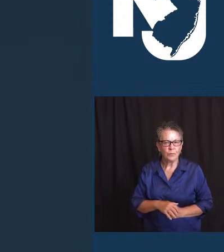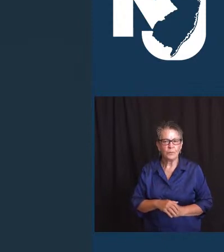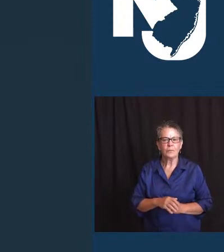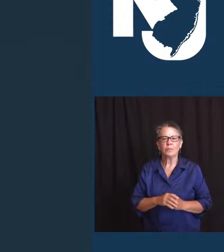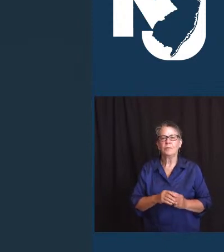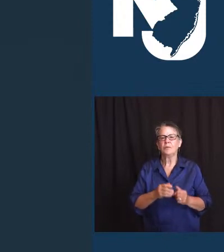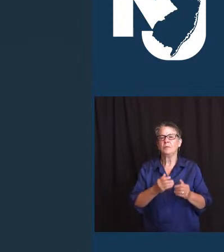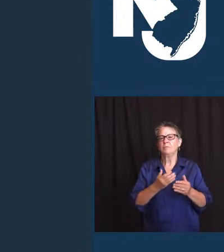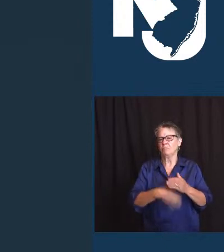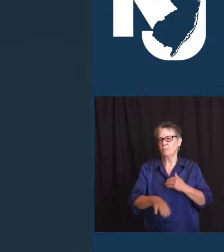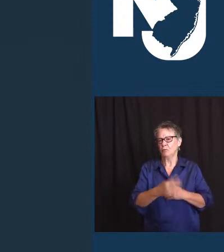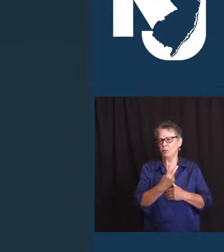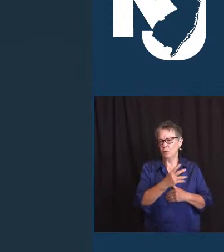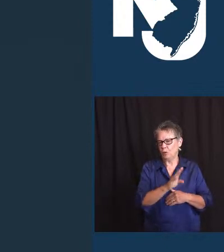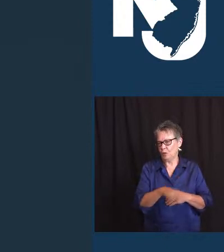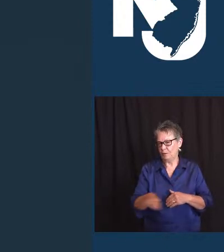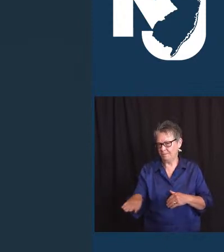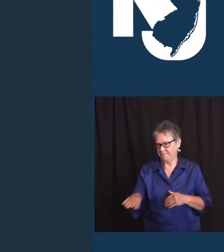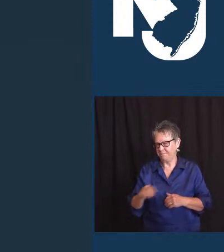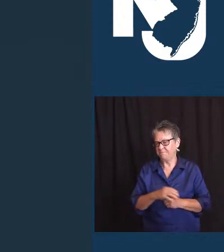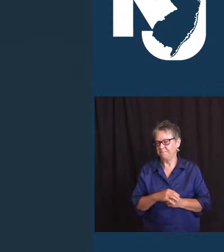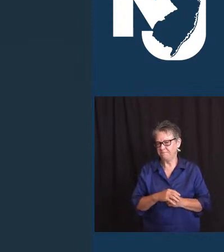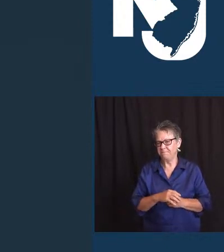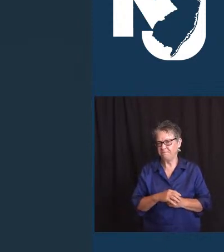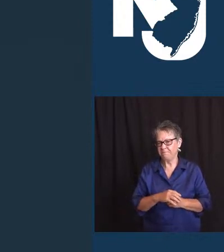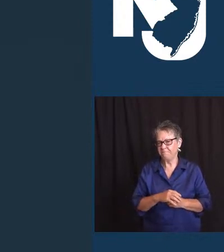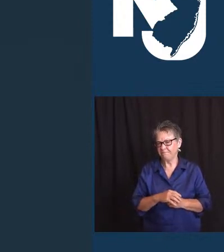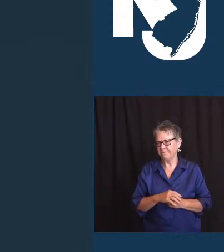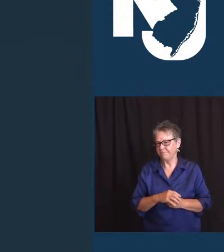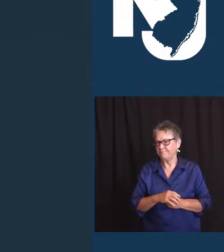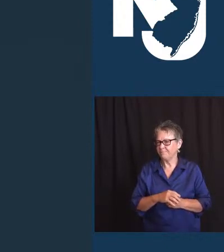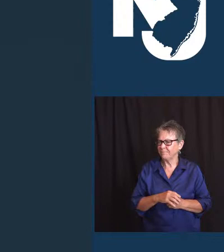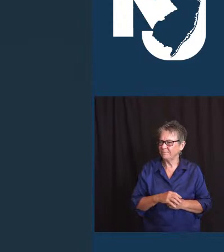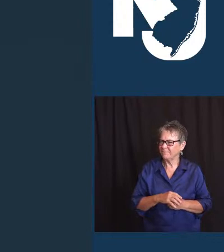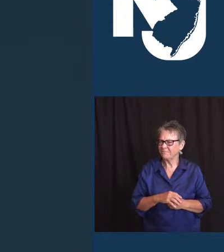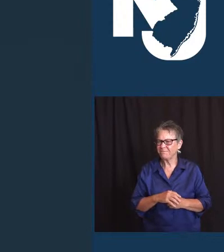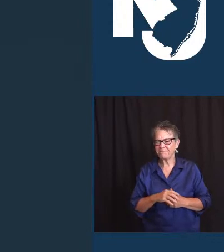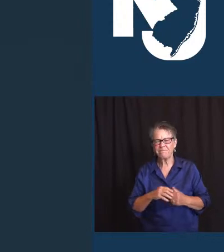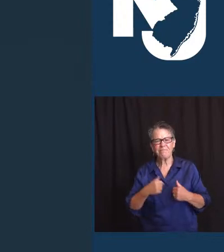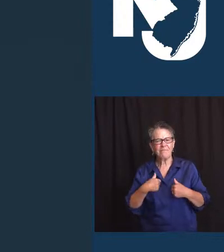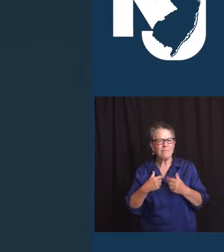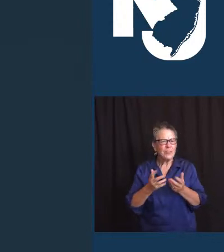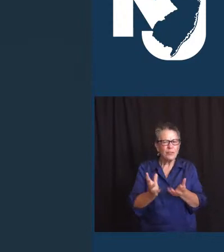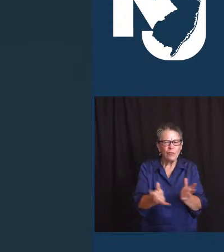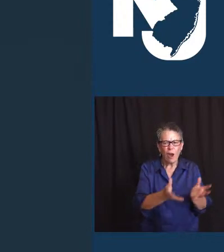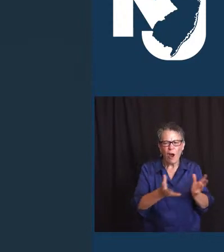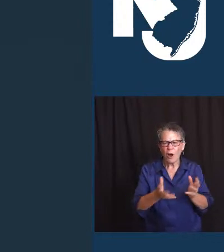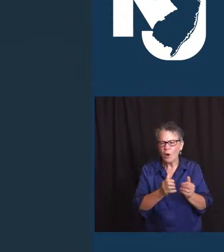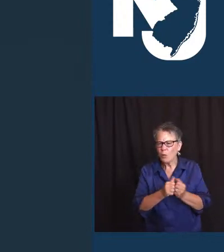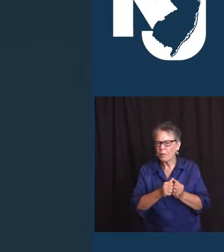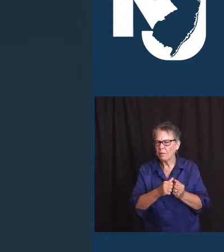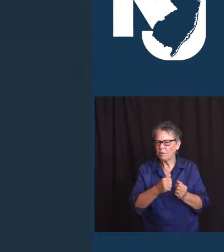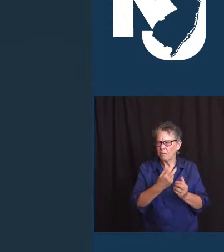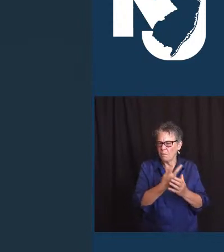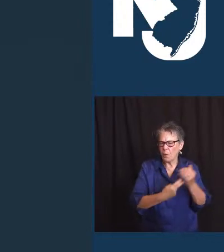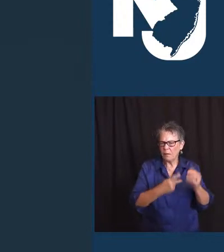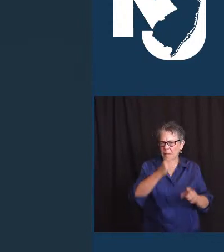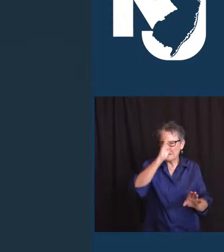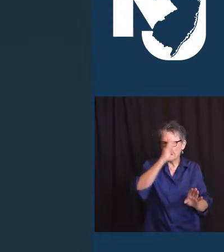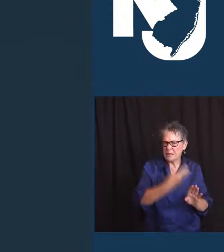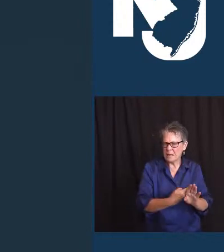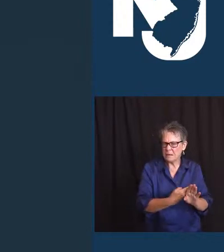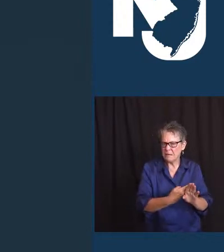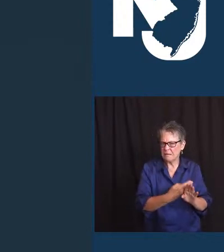I should also say I had an incredibly powerful conversation with both sons, Jorge and Oscar, and that Fabiola, the